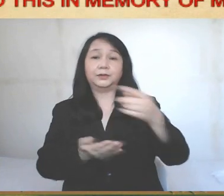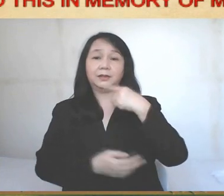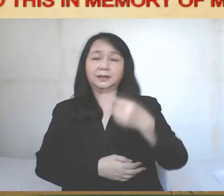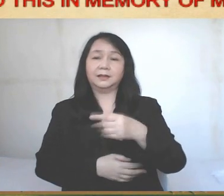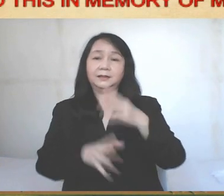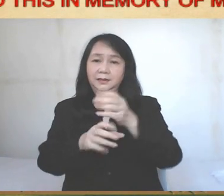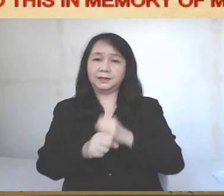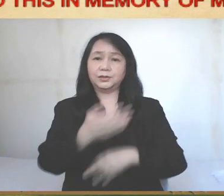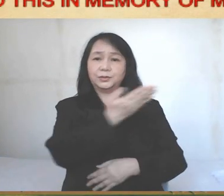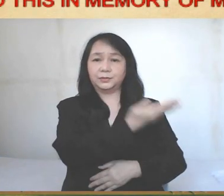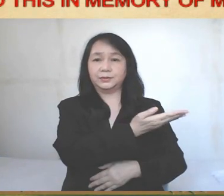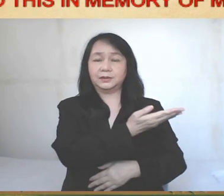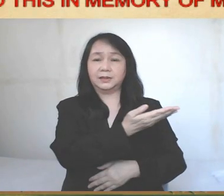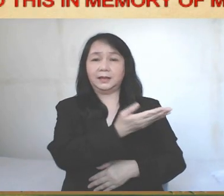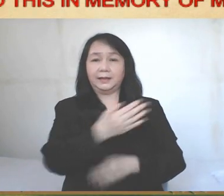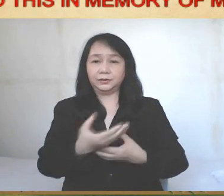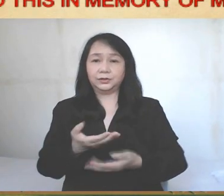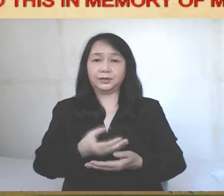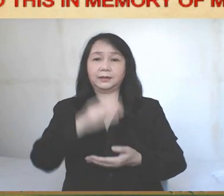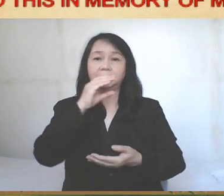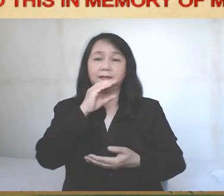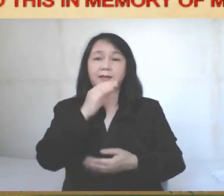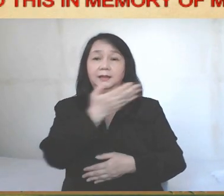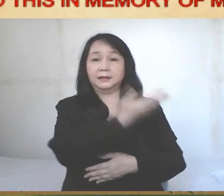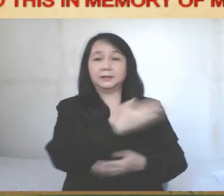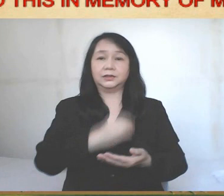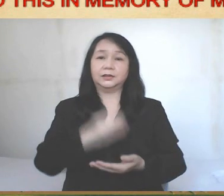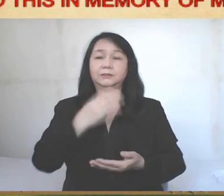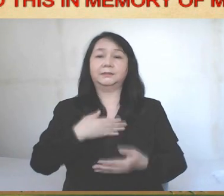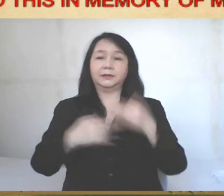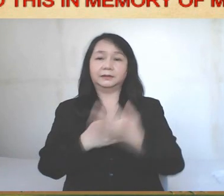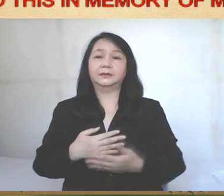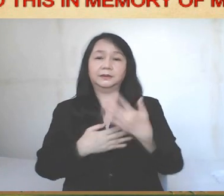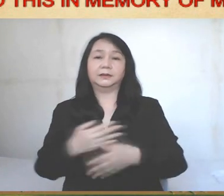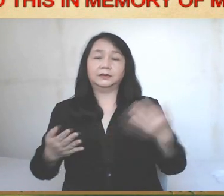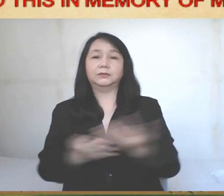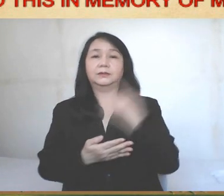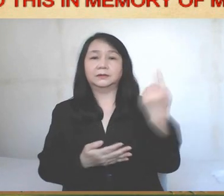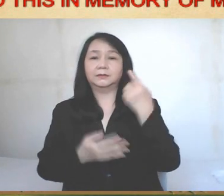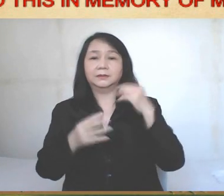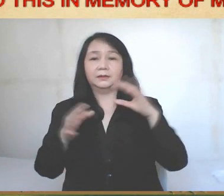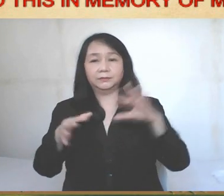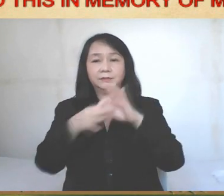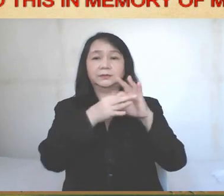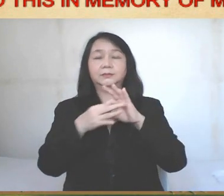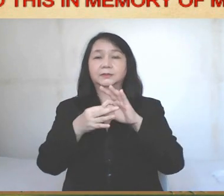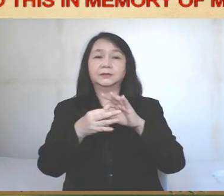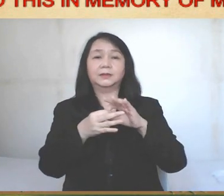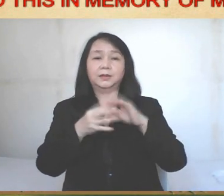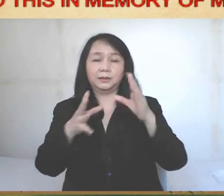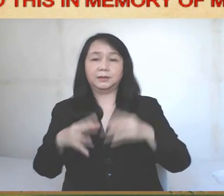saying, "Take this, all of you, and drink from it, for this is the chalice of my blood, the blood of the new and